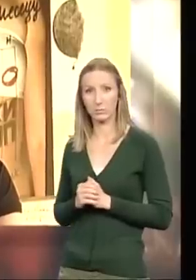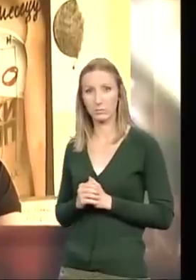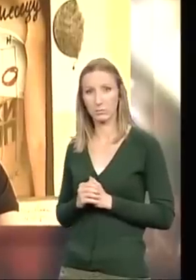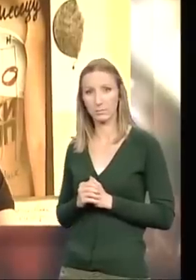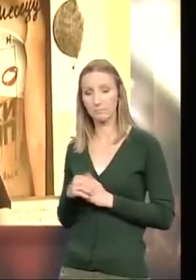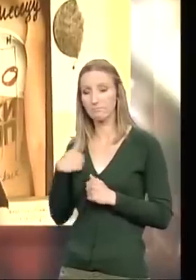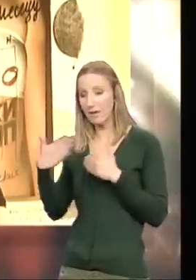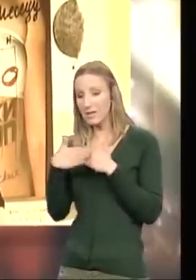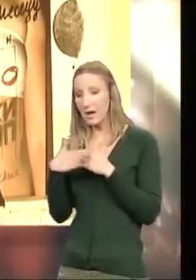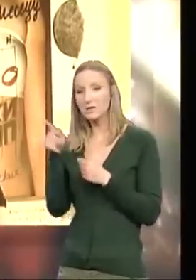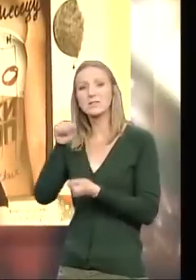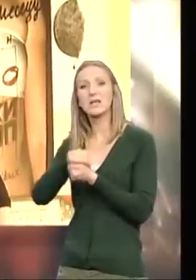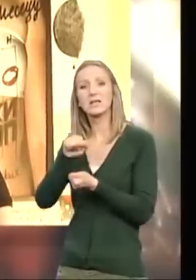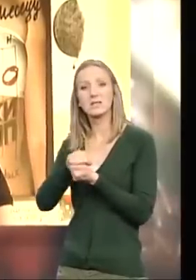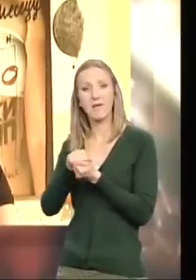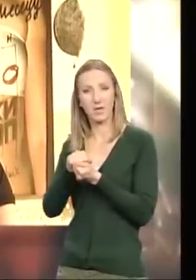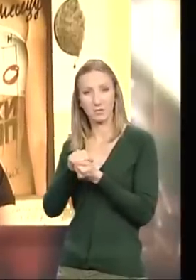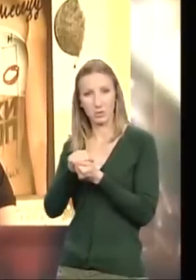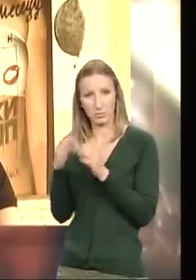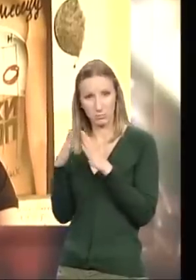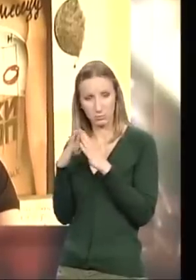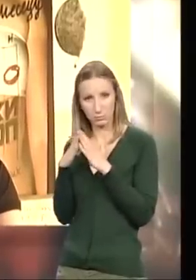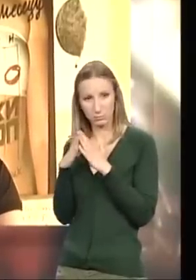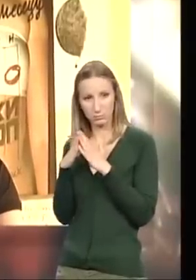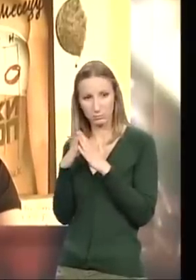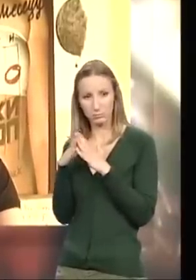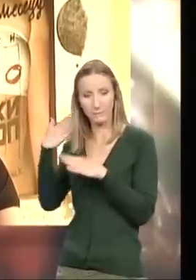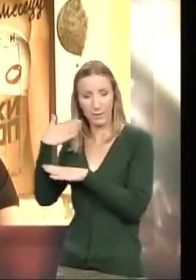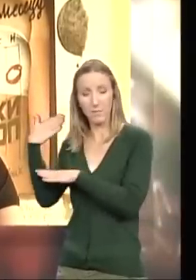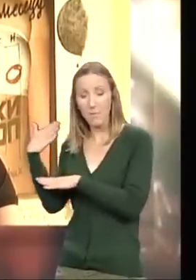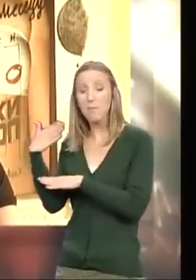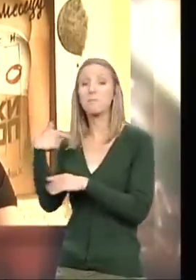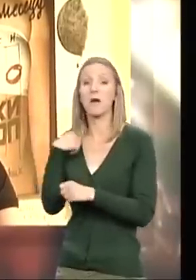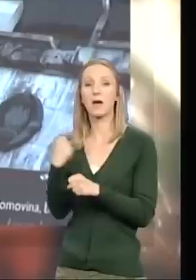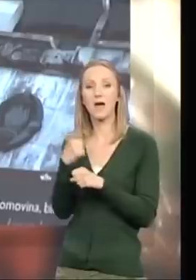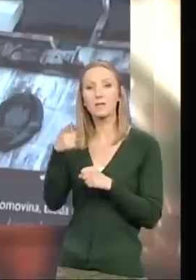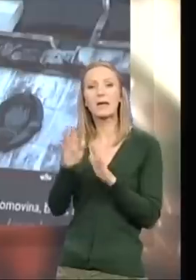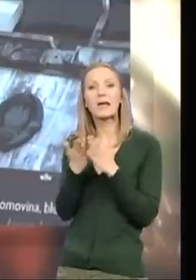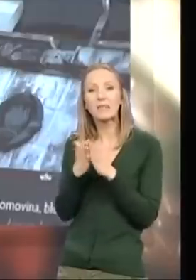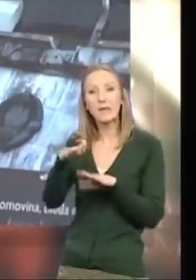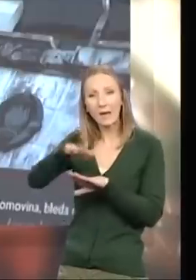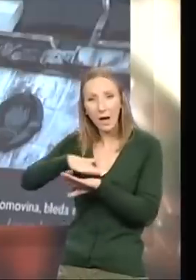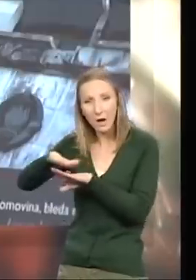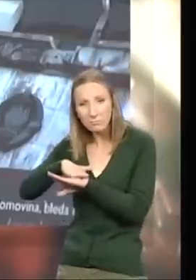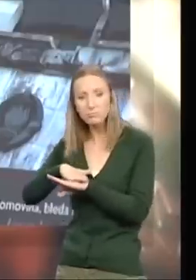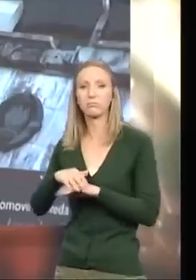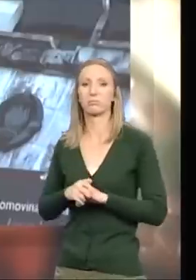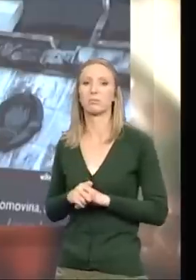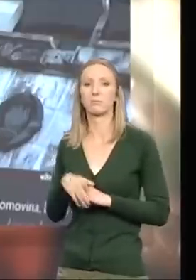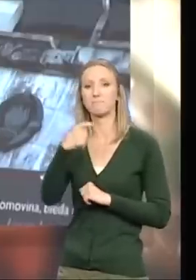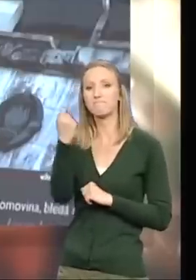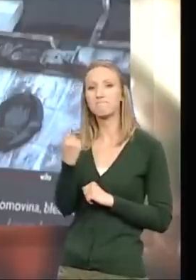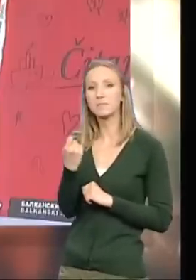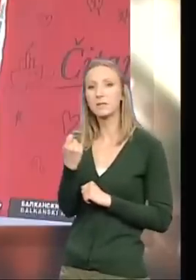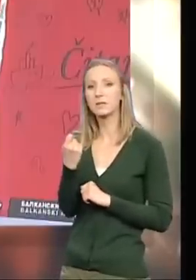The work with improvisation, the work on books, the design of